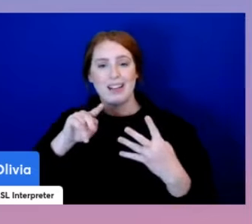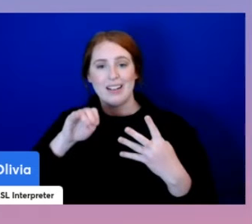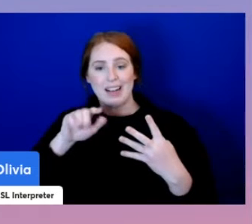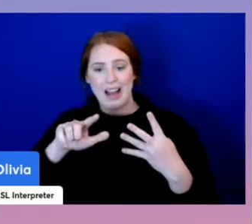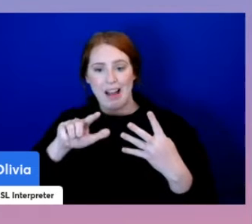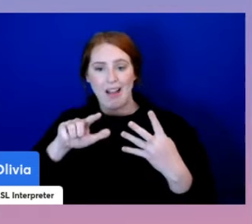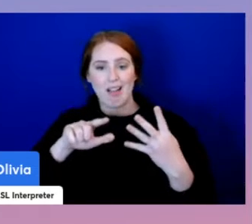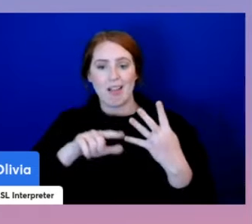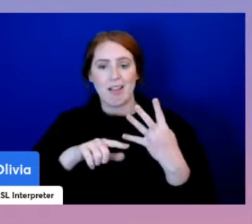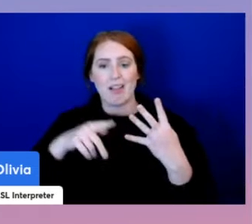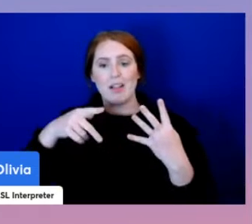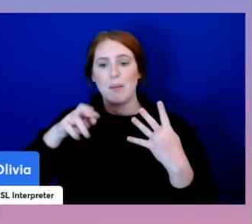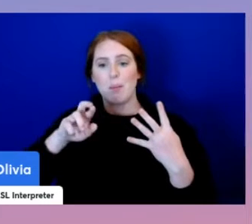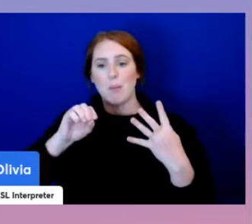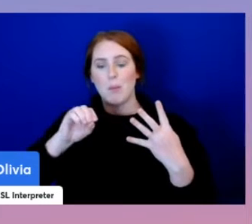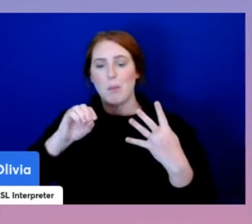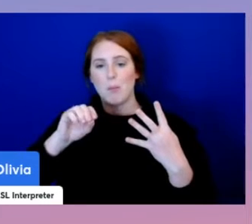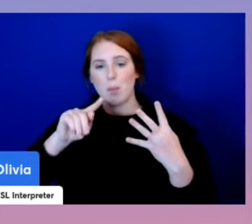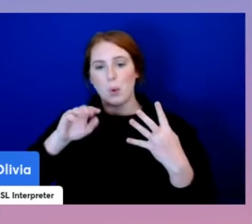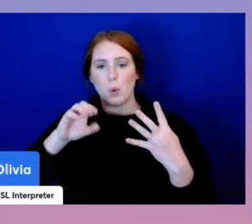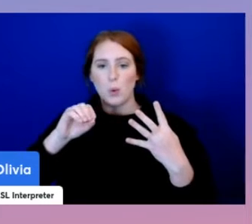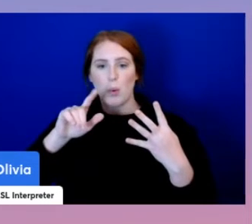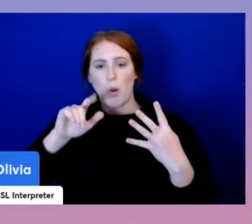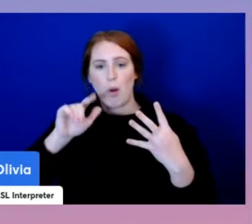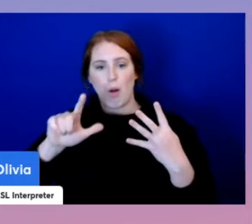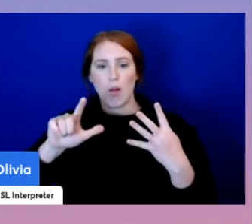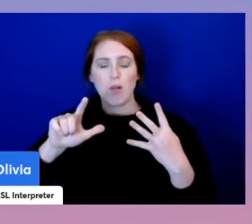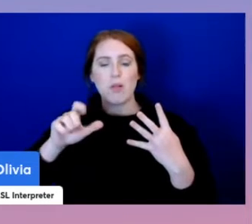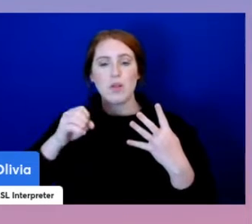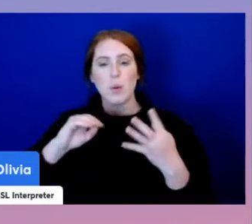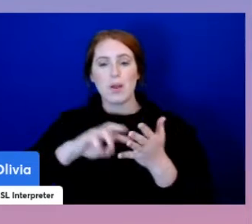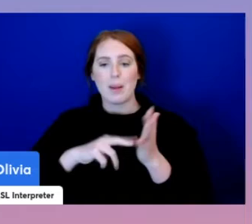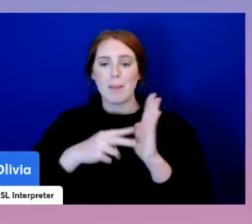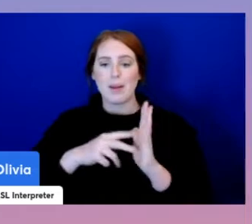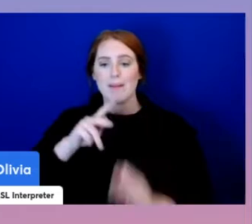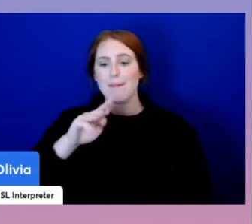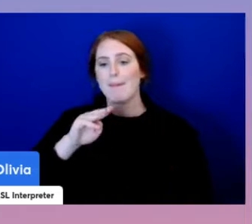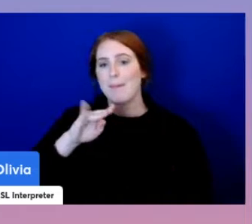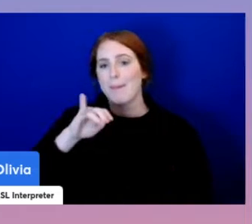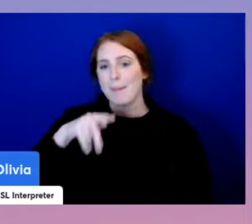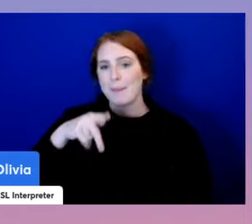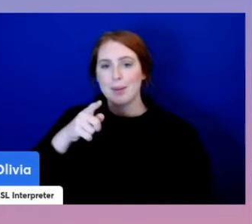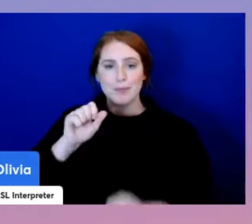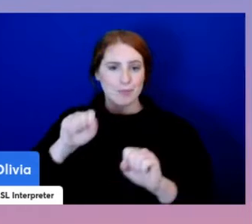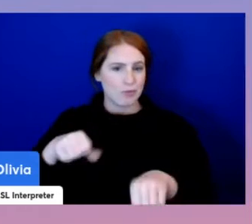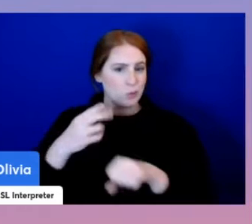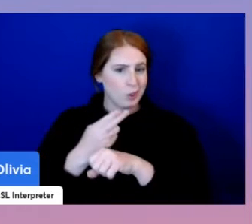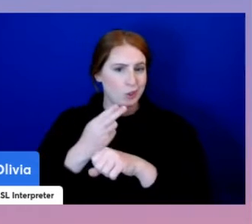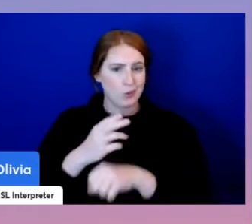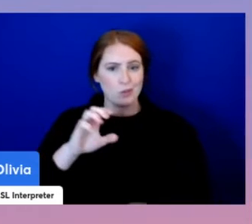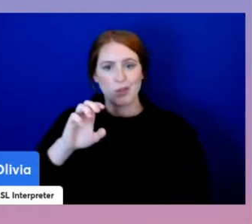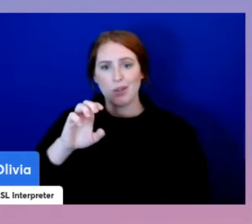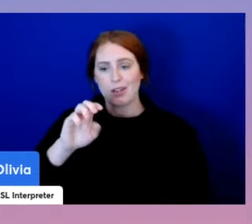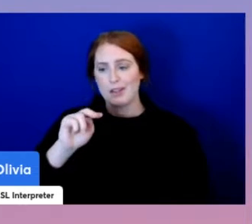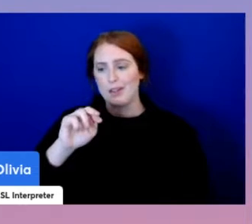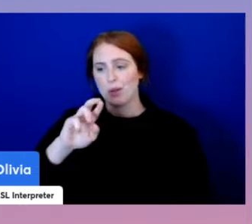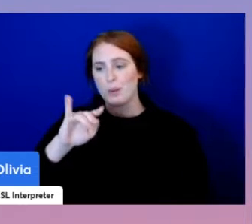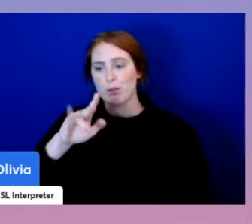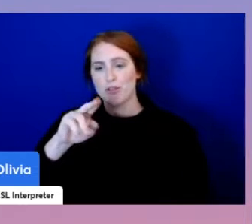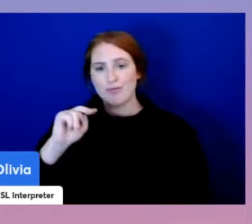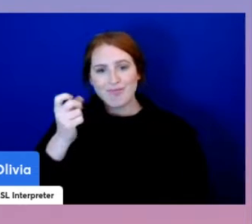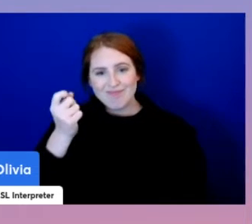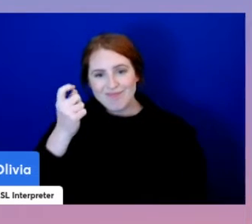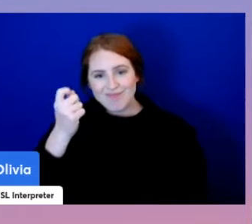Interoperability Protocol. So that means you can use KMIP for encryption, but for